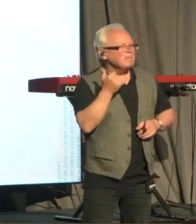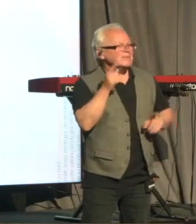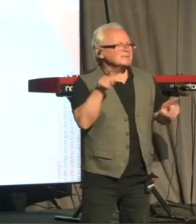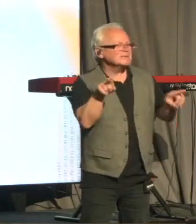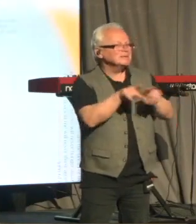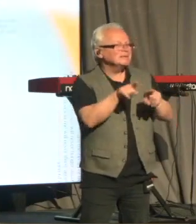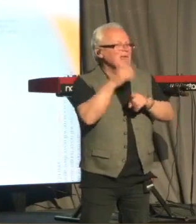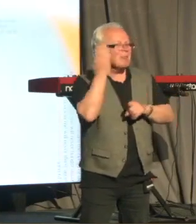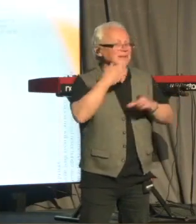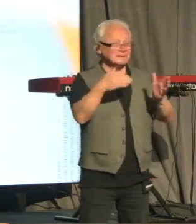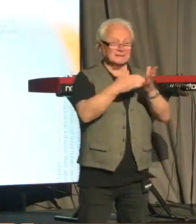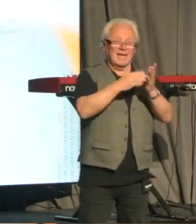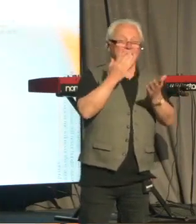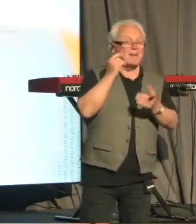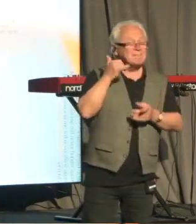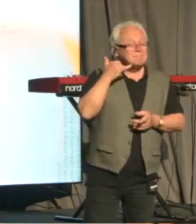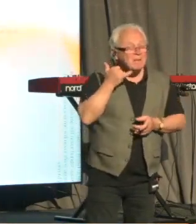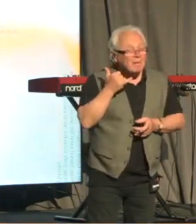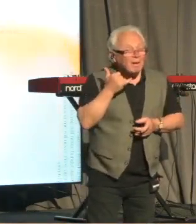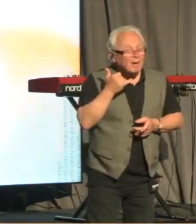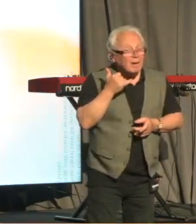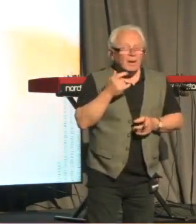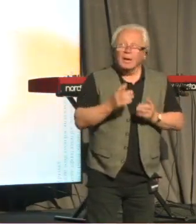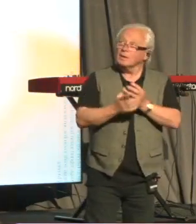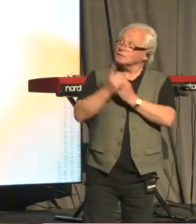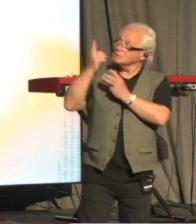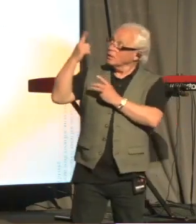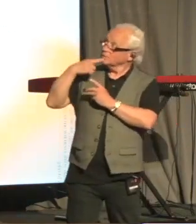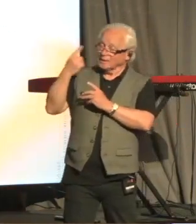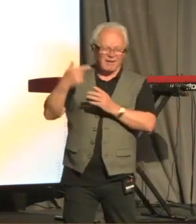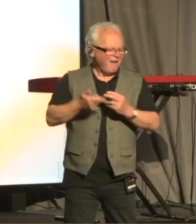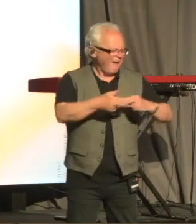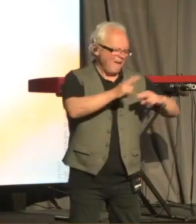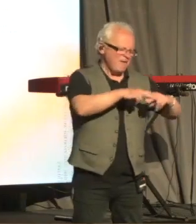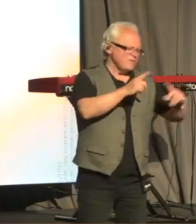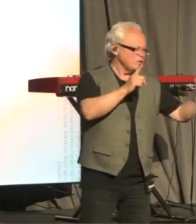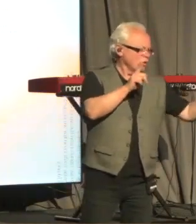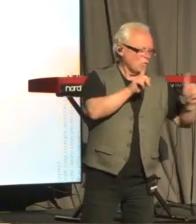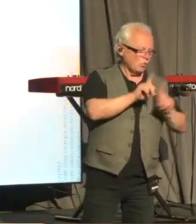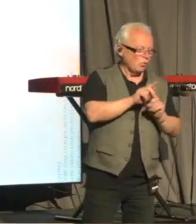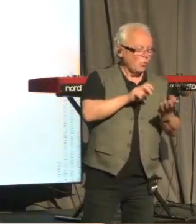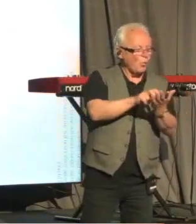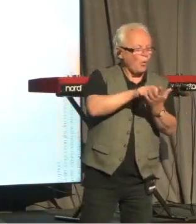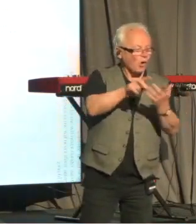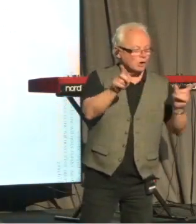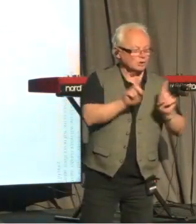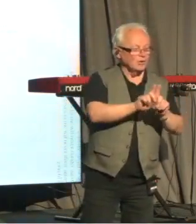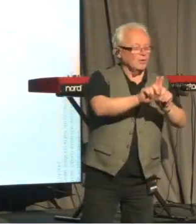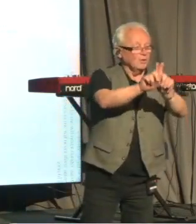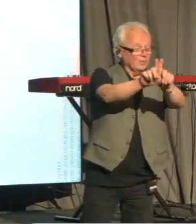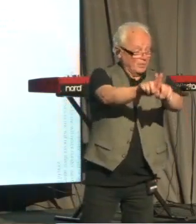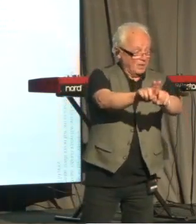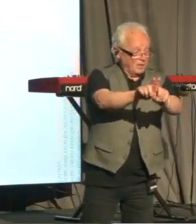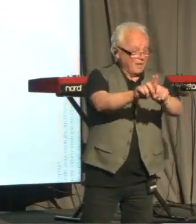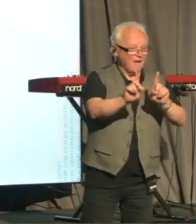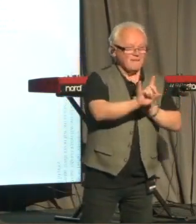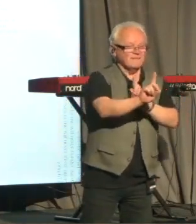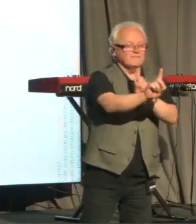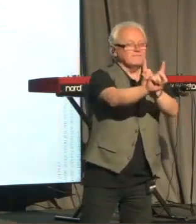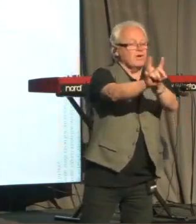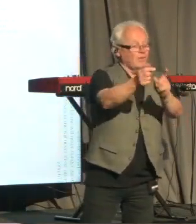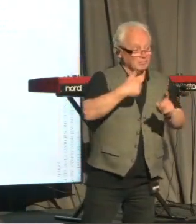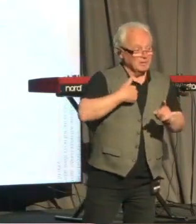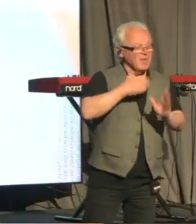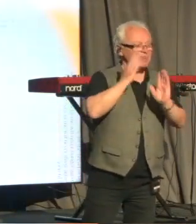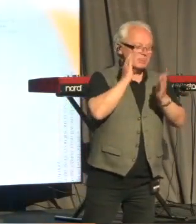today. If you're going to walk with me, if you're going to follow me, if you're going to live for me, then you're going to have to learn